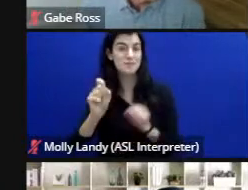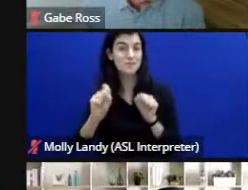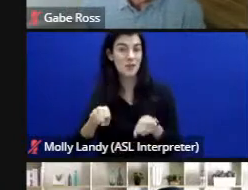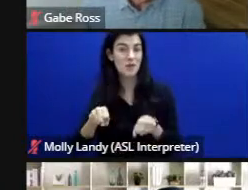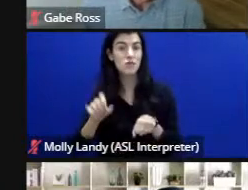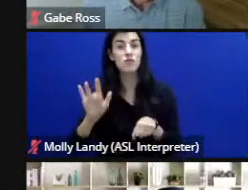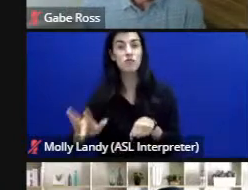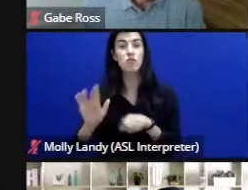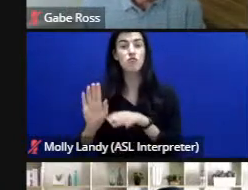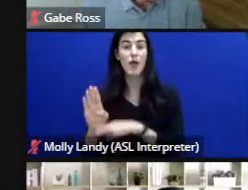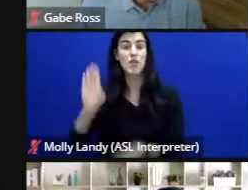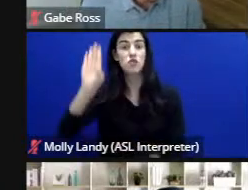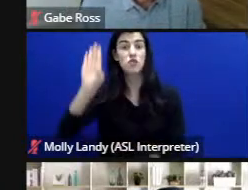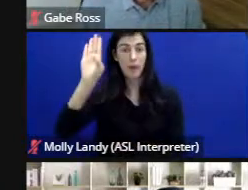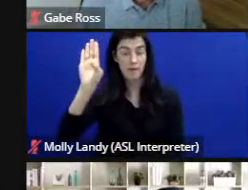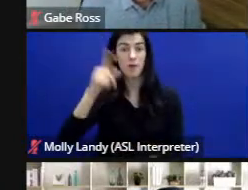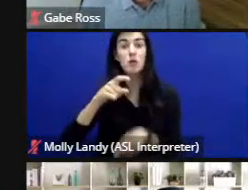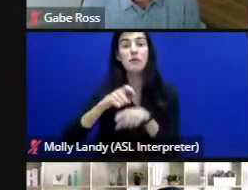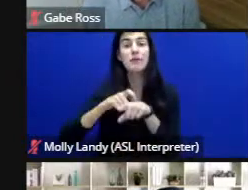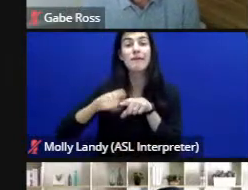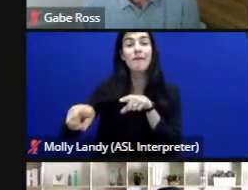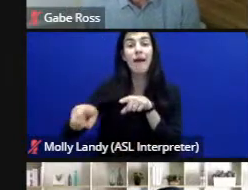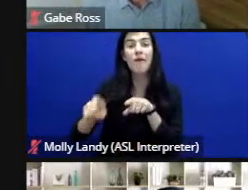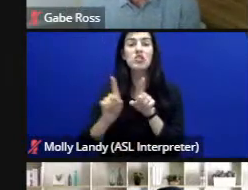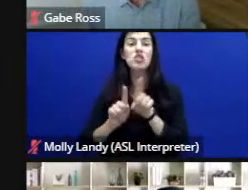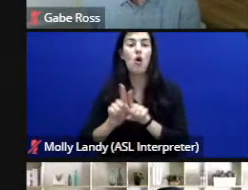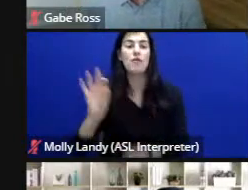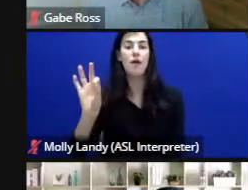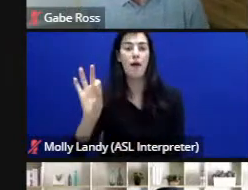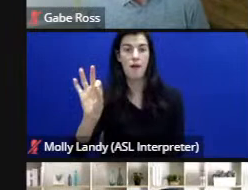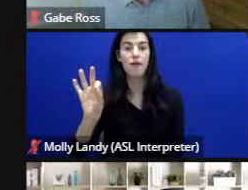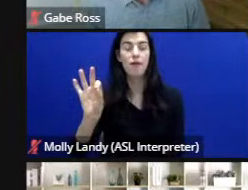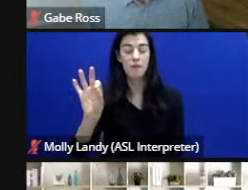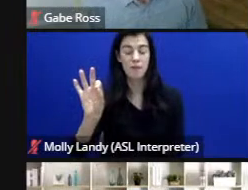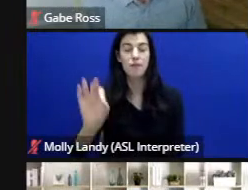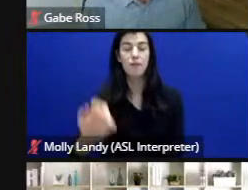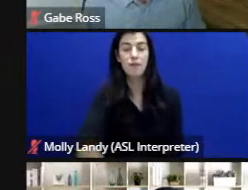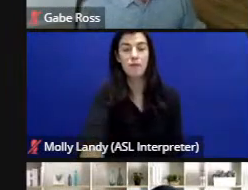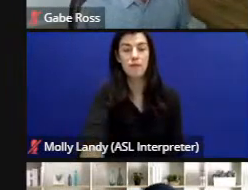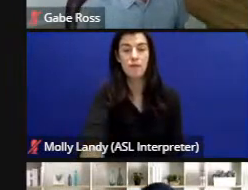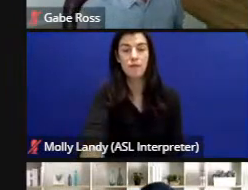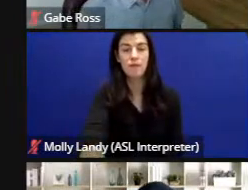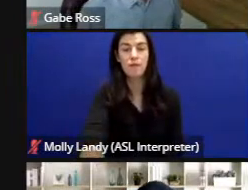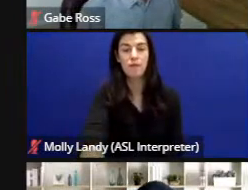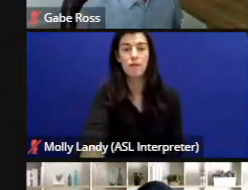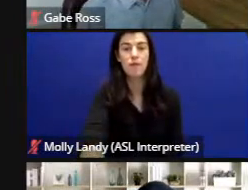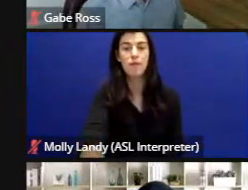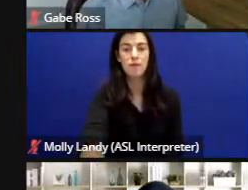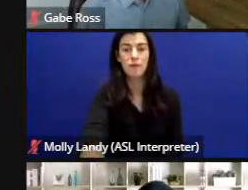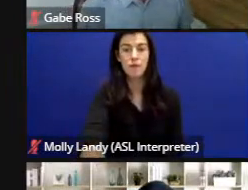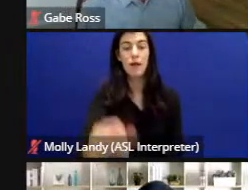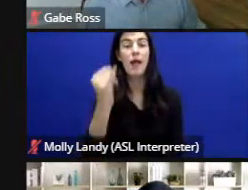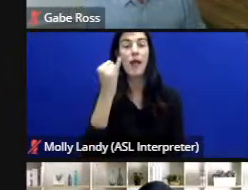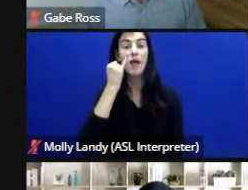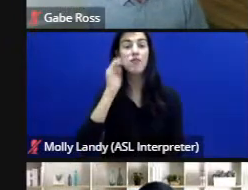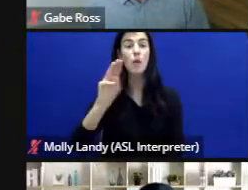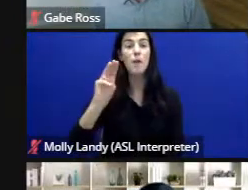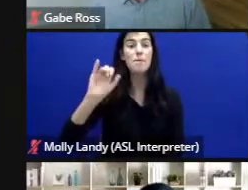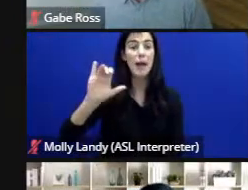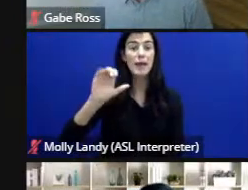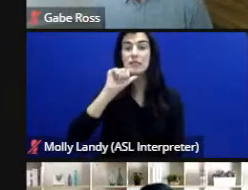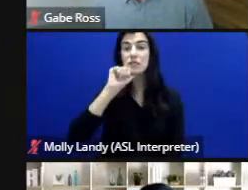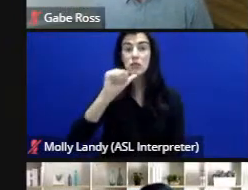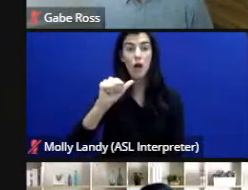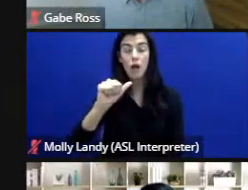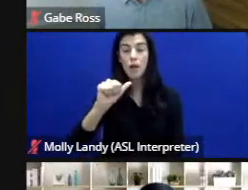dialing *9. Excuse me. When your microphone is unmuted by the clerk of the board, please provide your